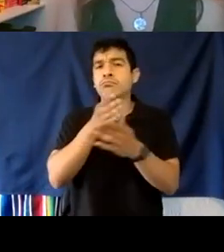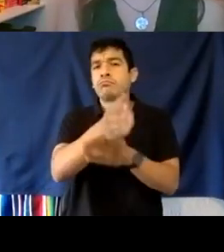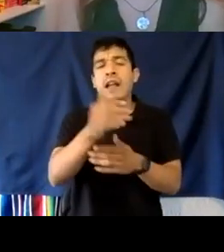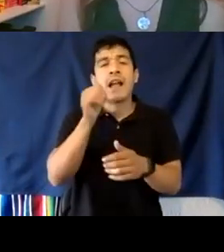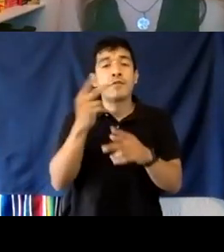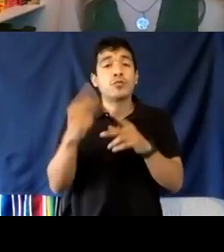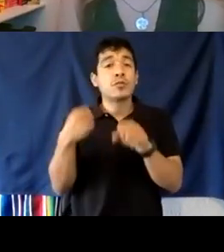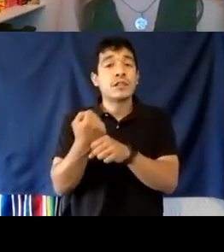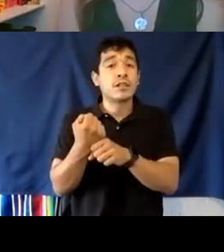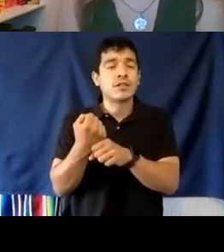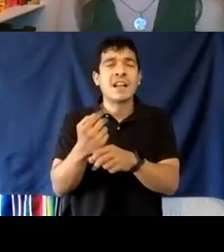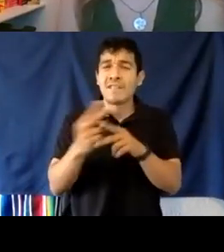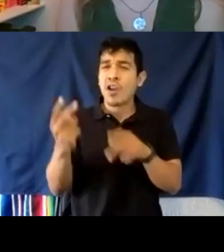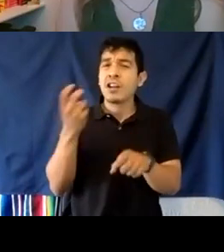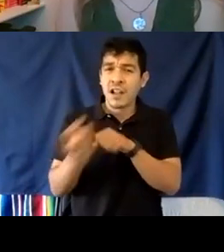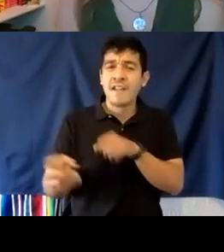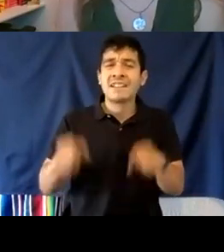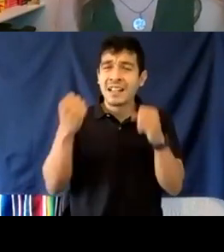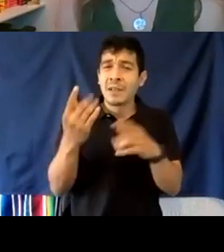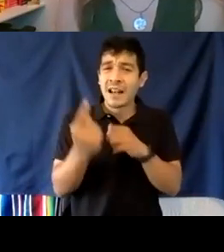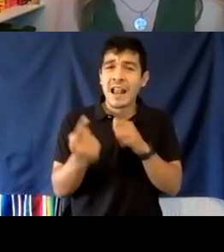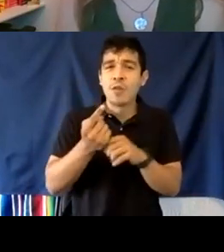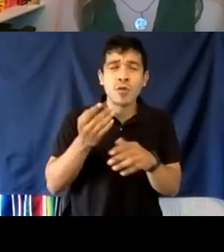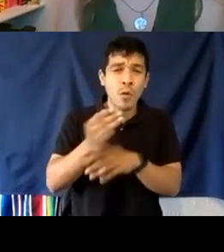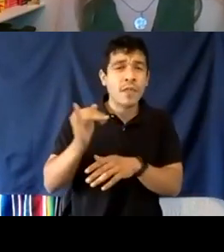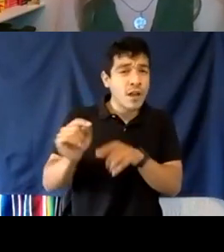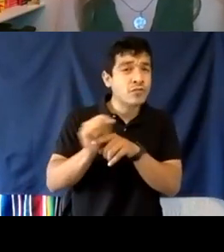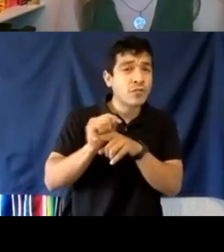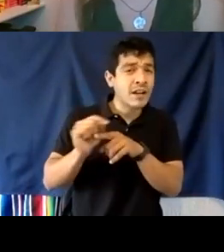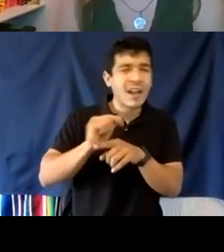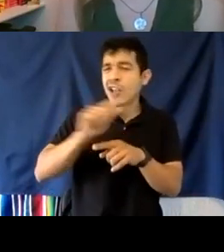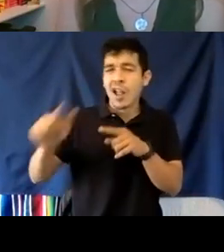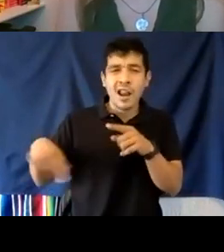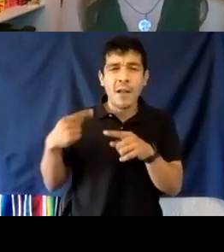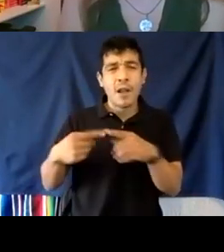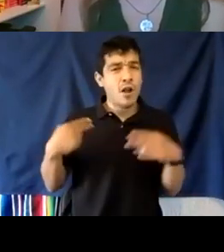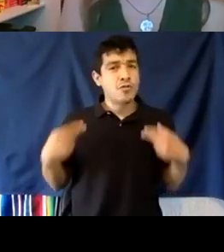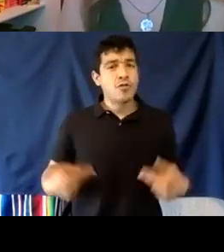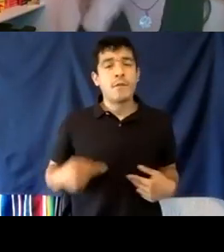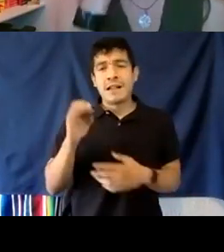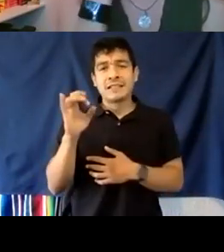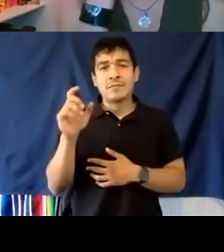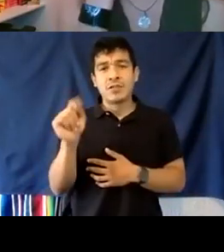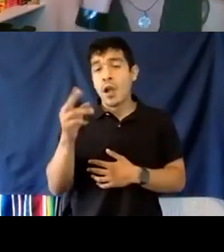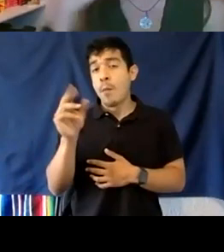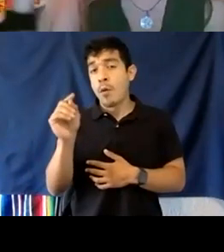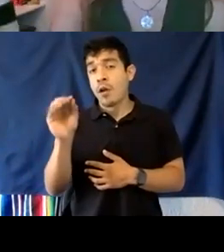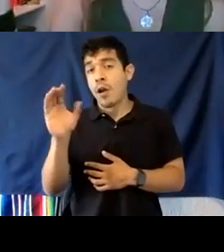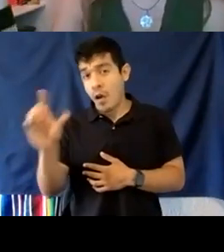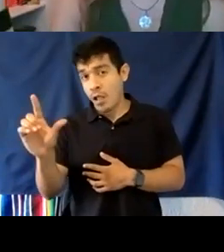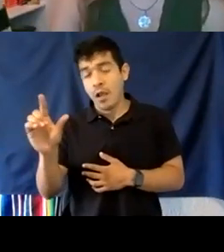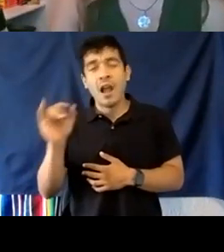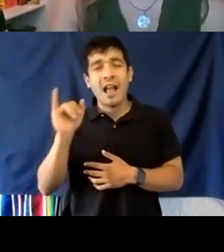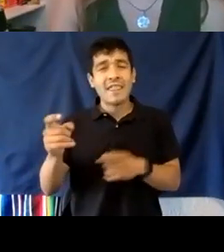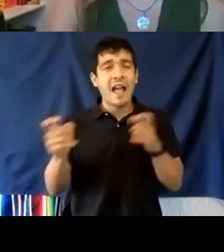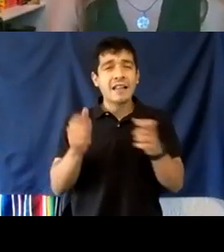and it's quite rigorous. It takes many hours to go through this training, and it's all about human subjects protocol. And it deals with things that